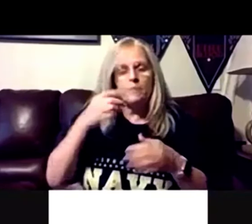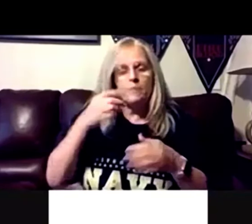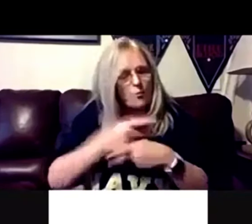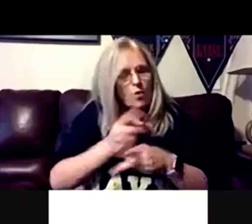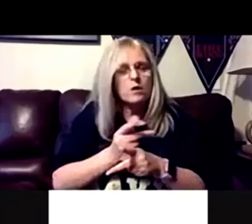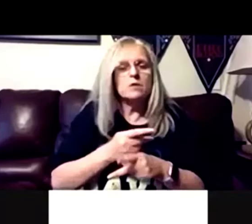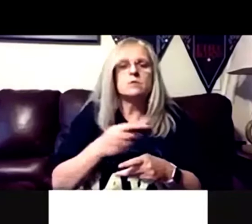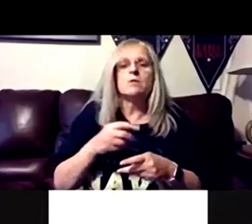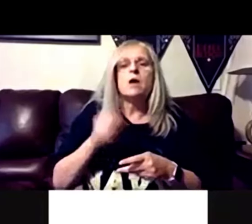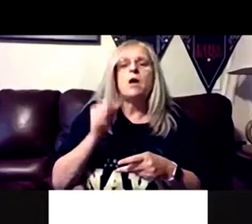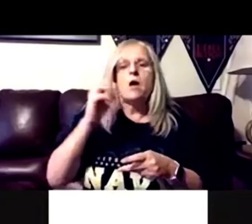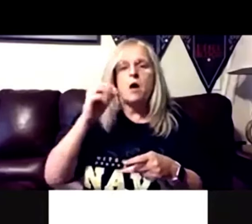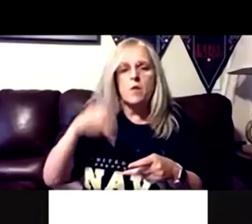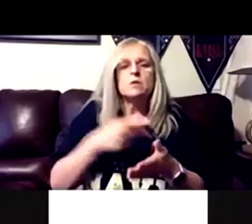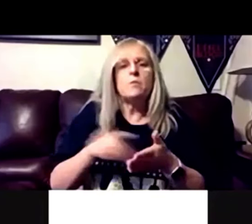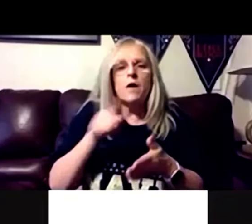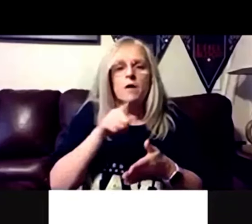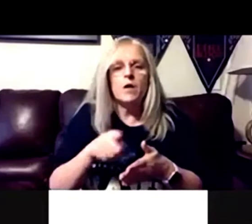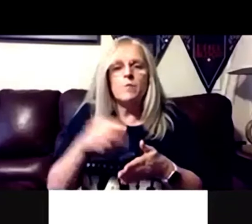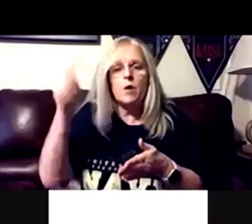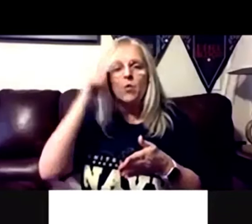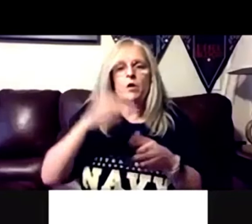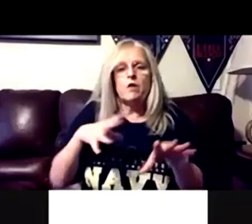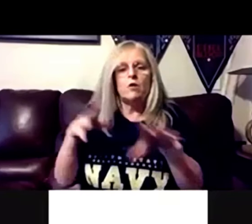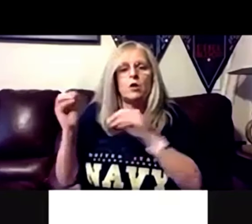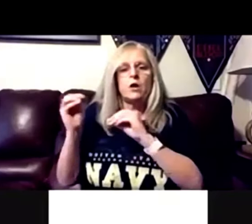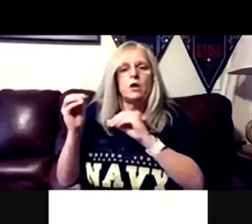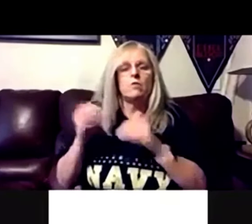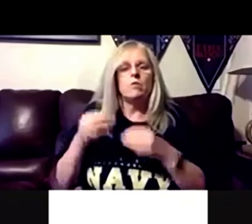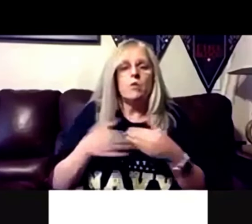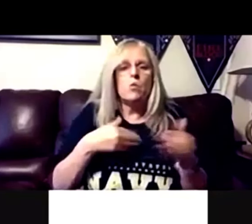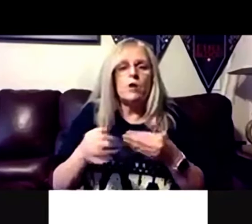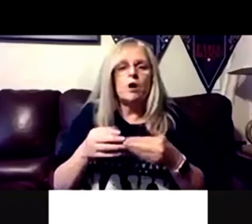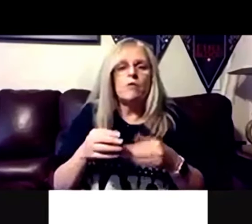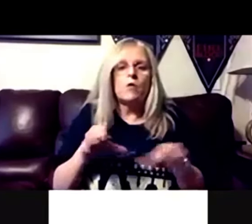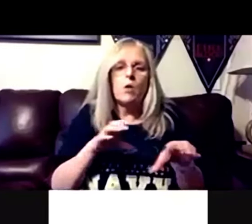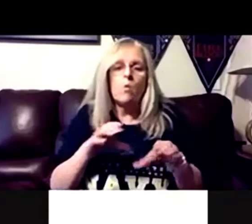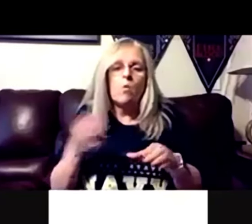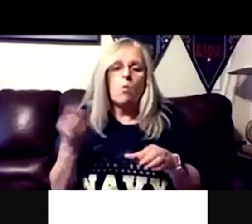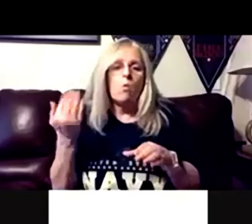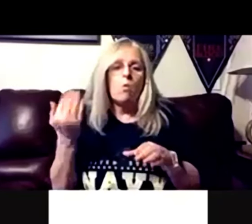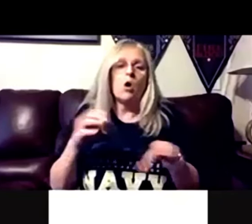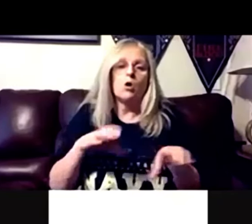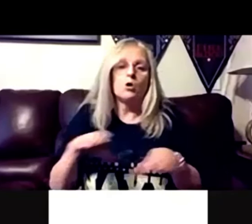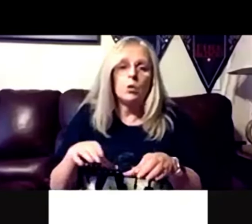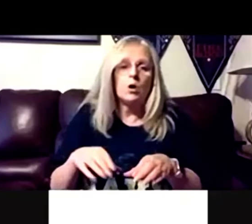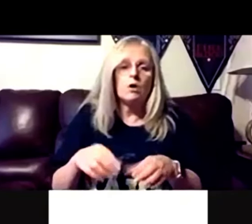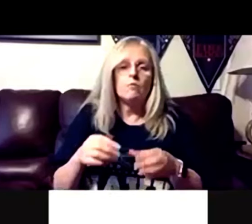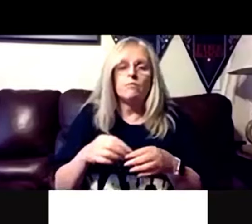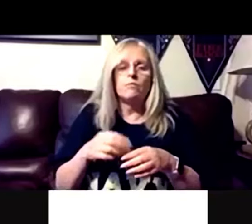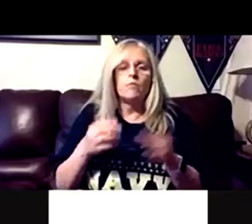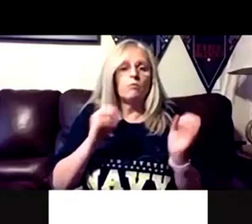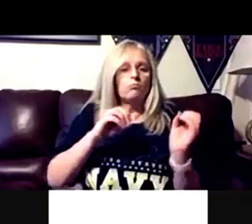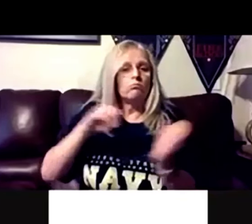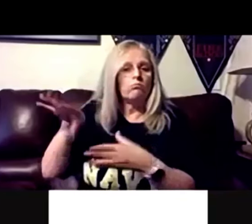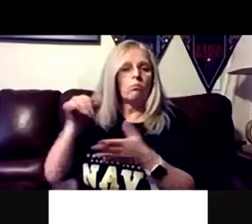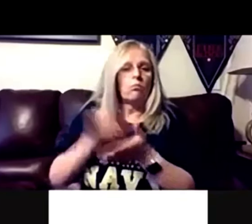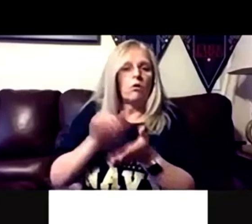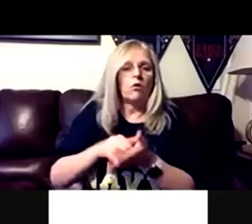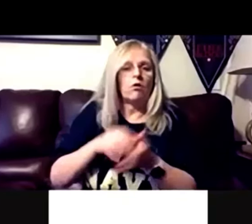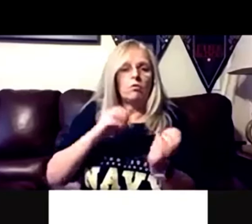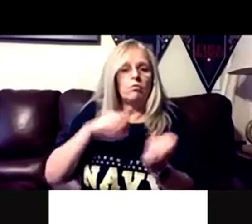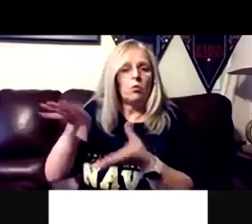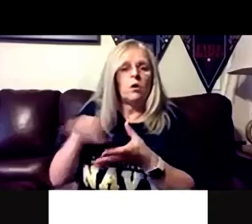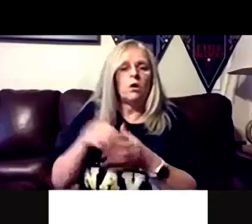them, they will never leave. In fact, whatever they were doing, I think they'll just junk that, come into ONPASSIVE and